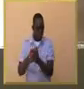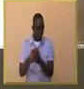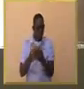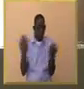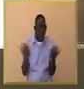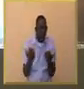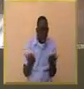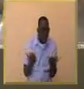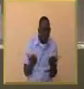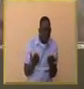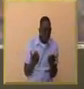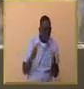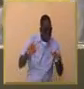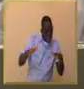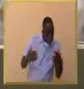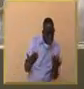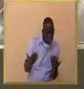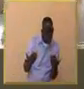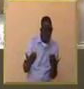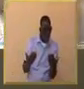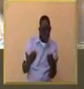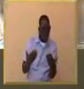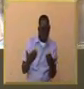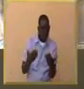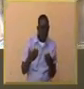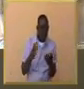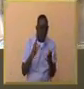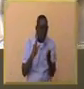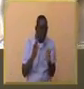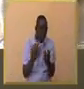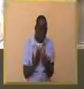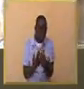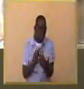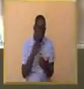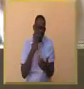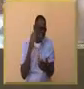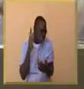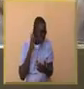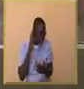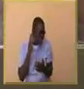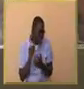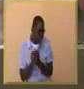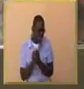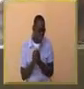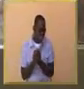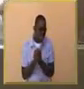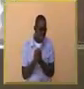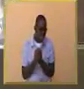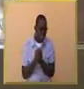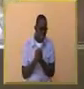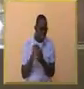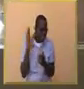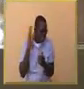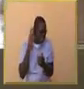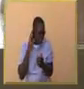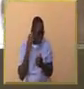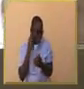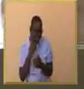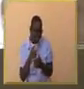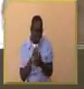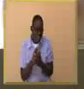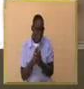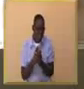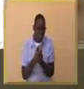where? And how? You see, Rebecca, listen. He's saying that they